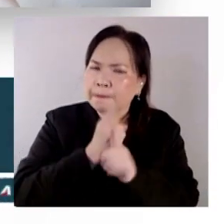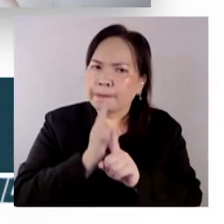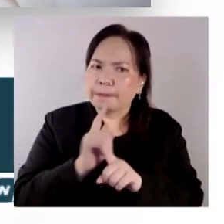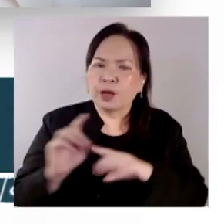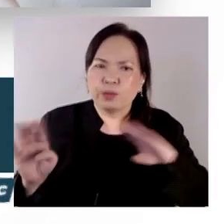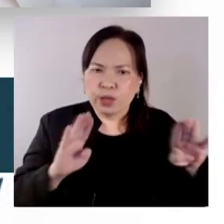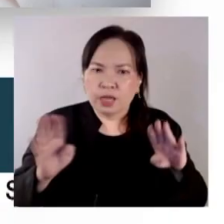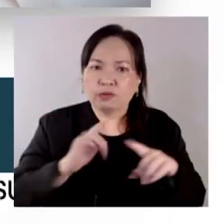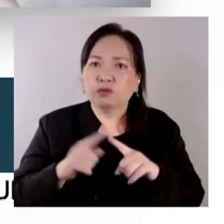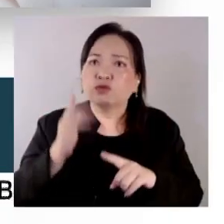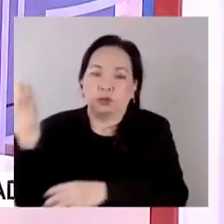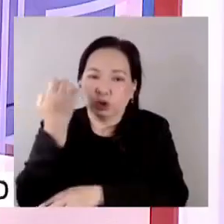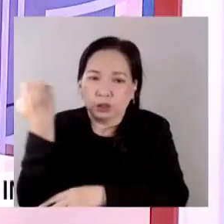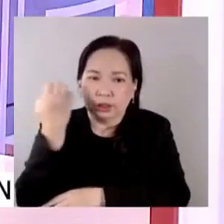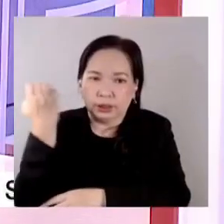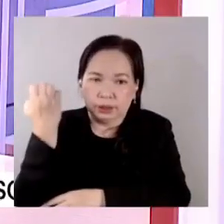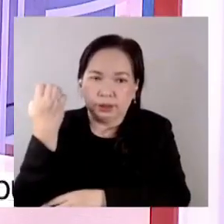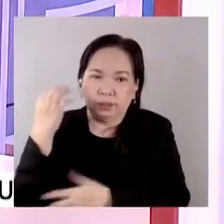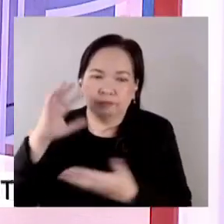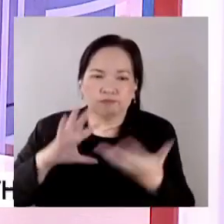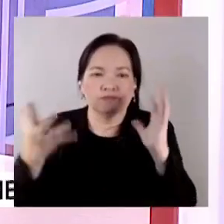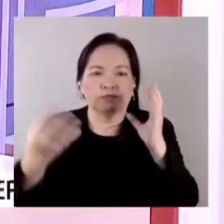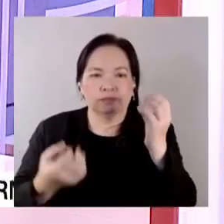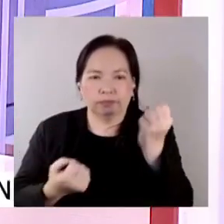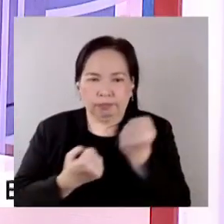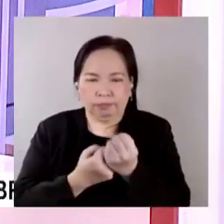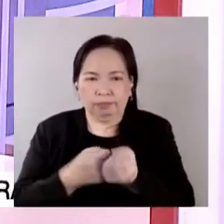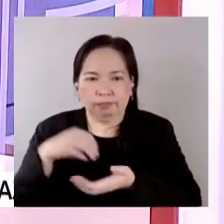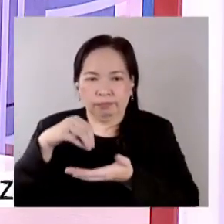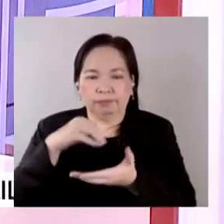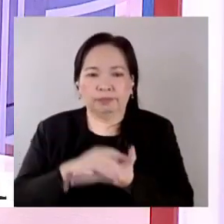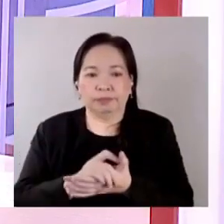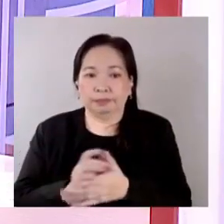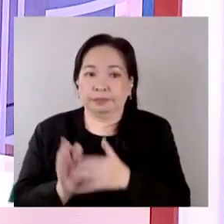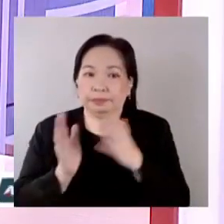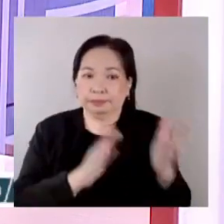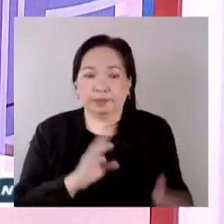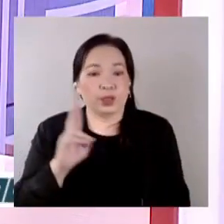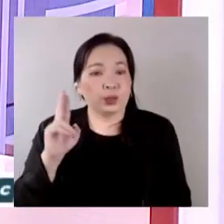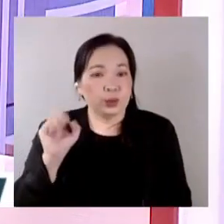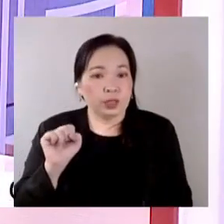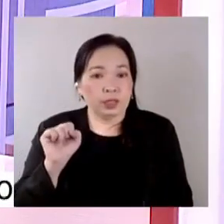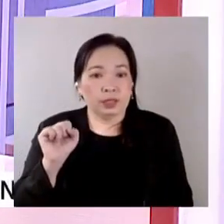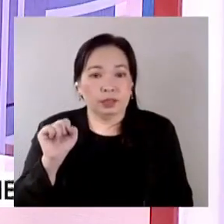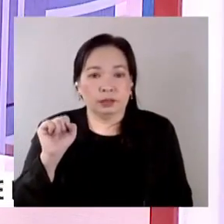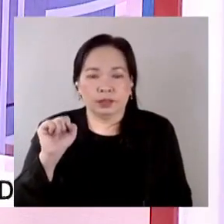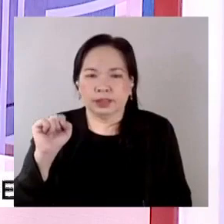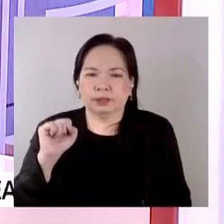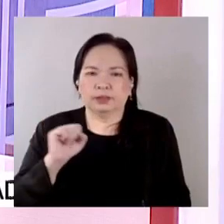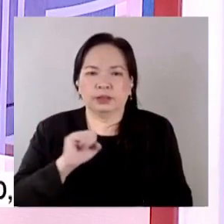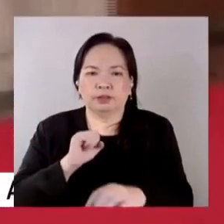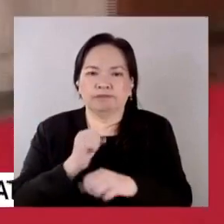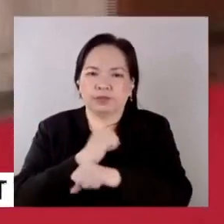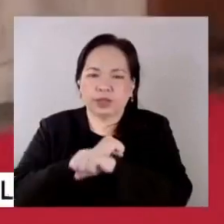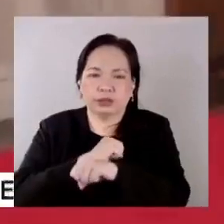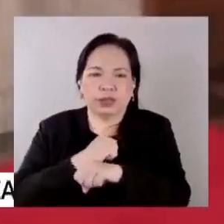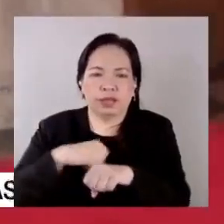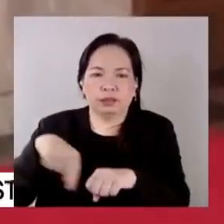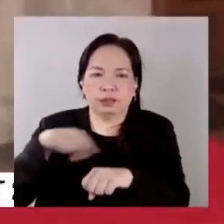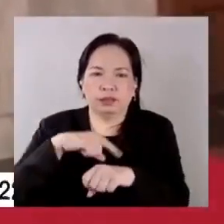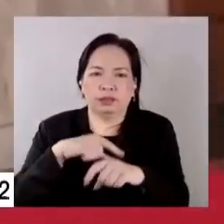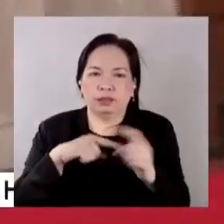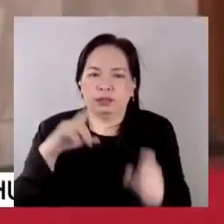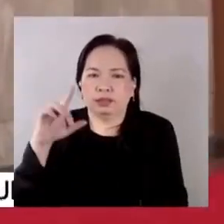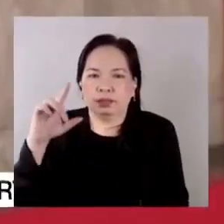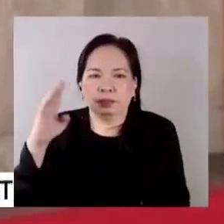legislators. Well, U.S. Secretary of State Antony Blinken meets with China's top diplomat in Beijing. Blinken sat down